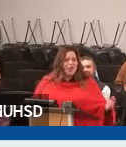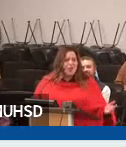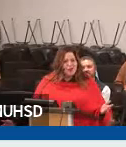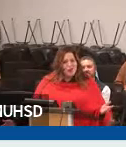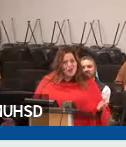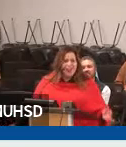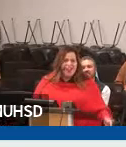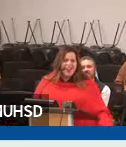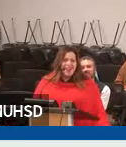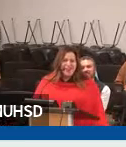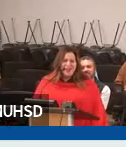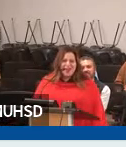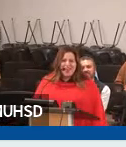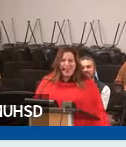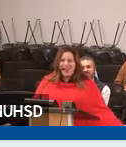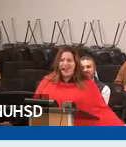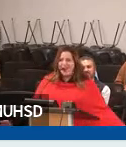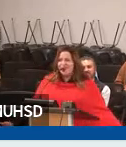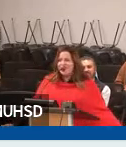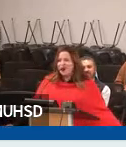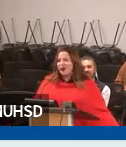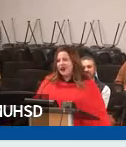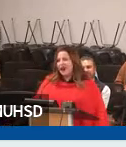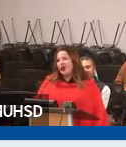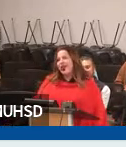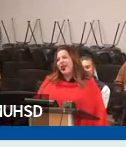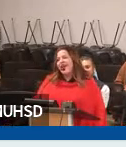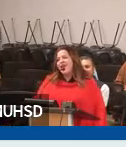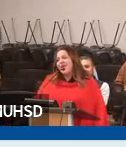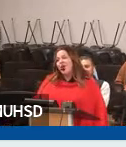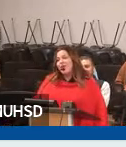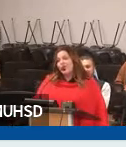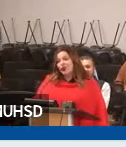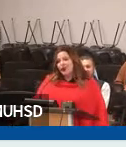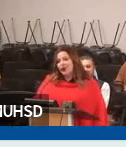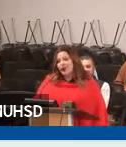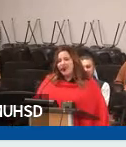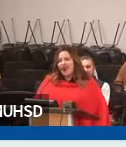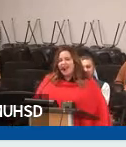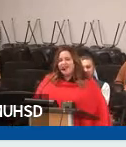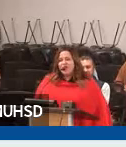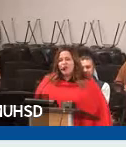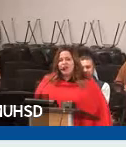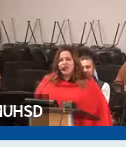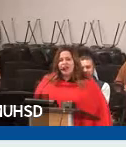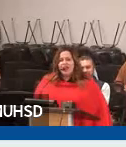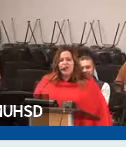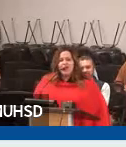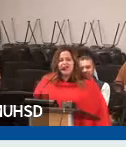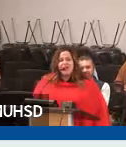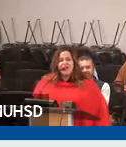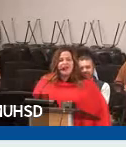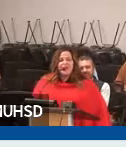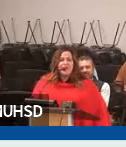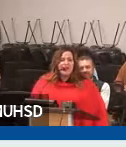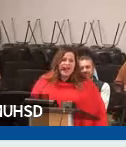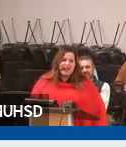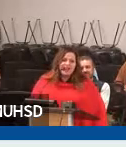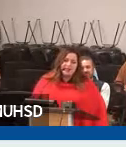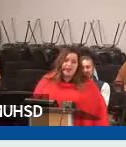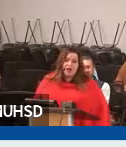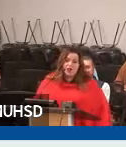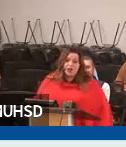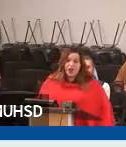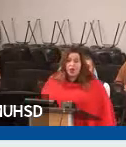SMUHSD, you're also a College of San Mateo college student. And so really looking at the ways that we can expand access to